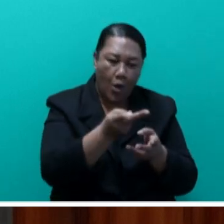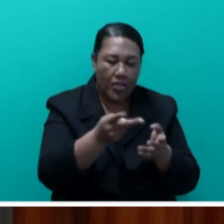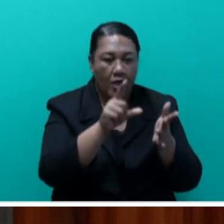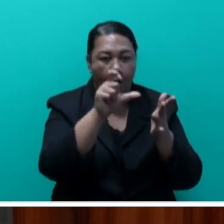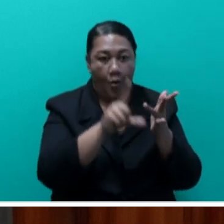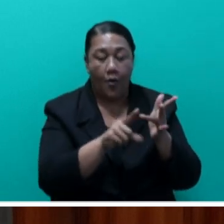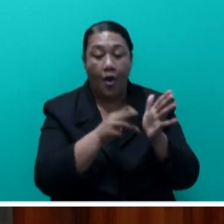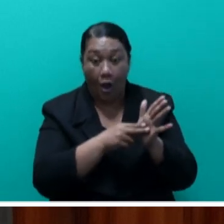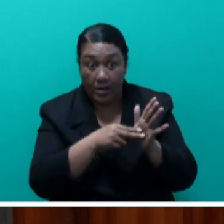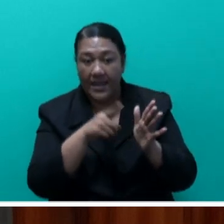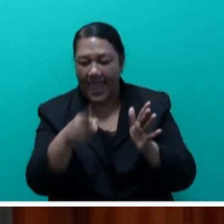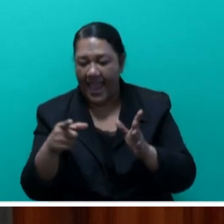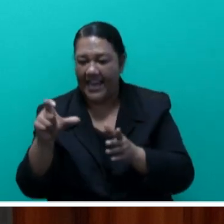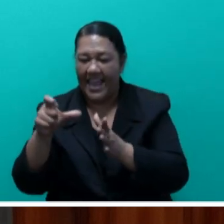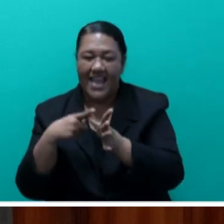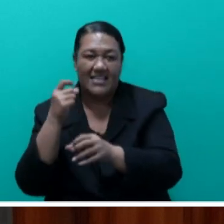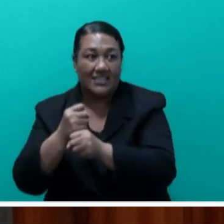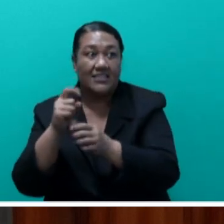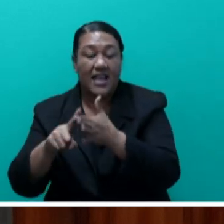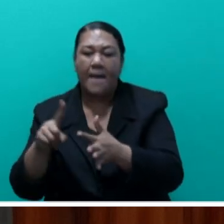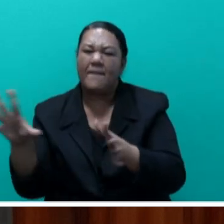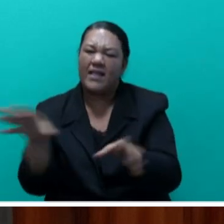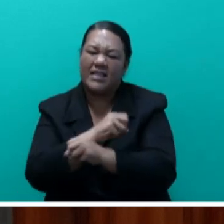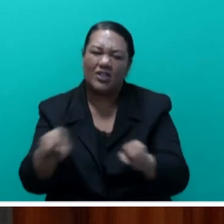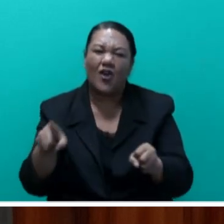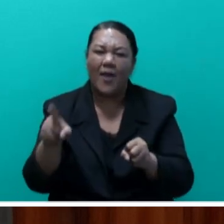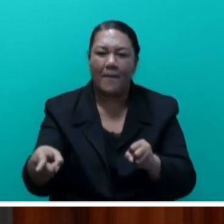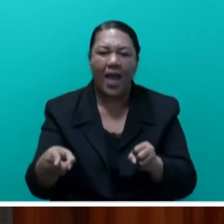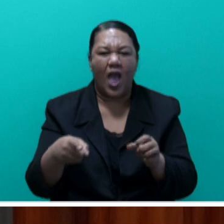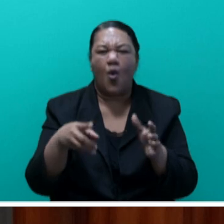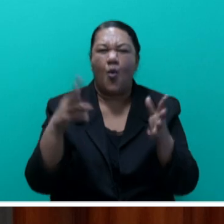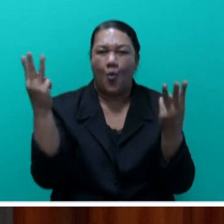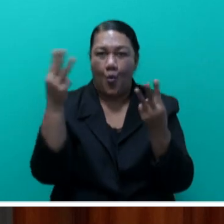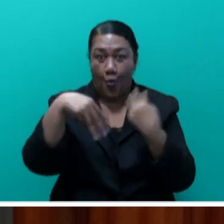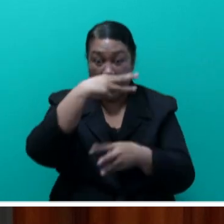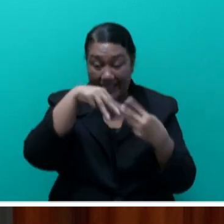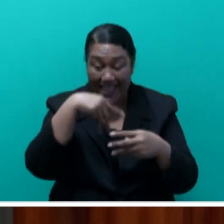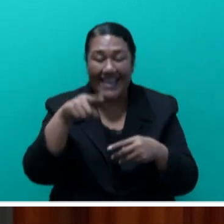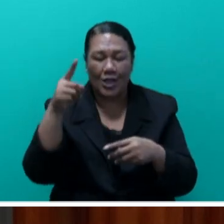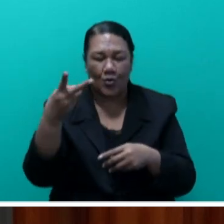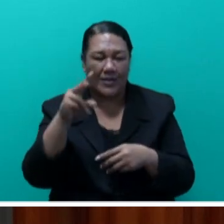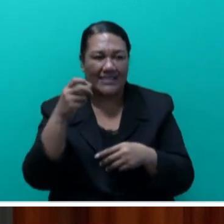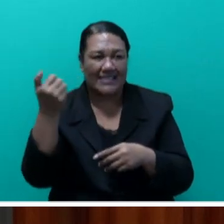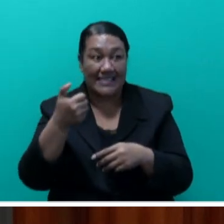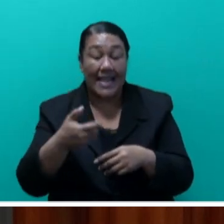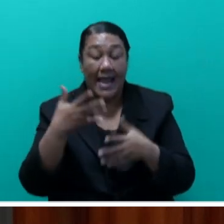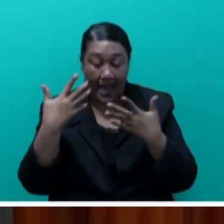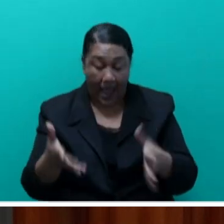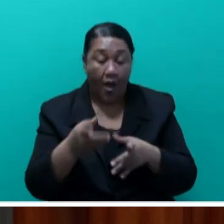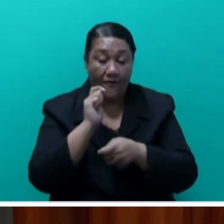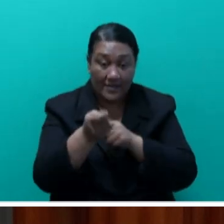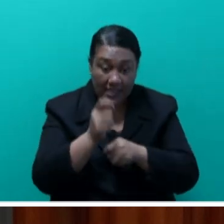Vitawara, which was destroyed by Cyclone Winston in 2016. Currently, the Ministry of Fisheries is conducting